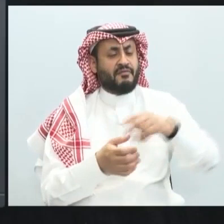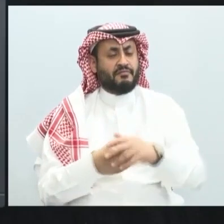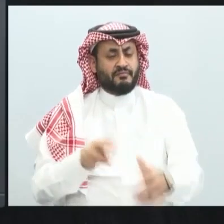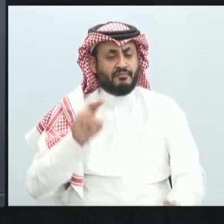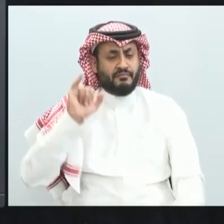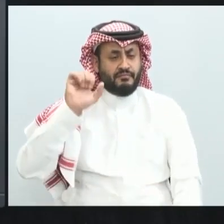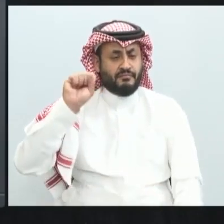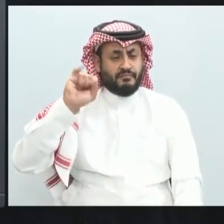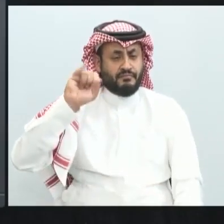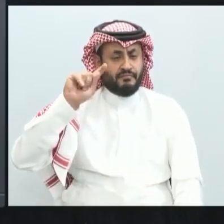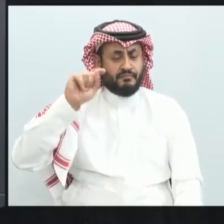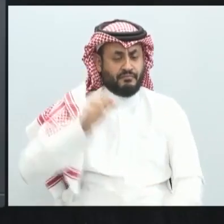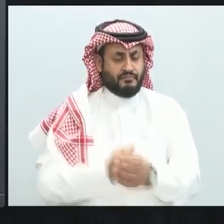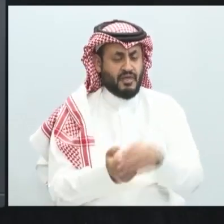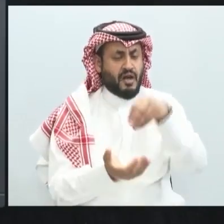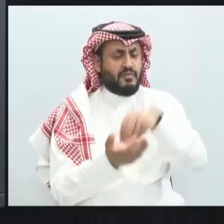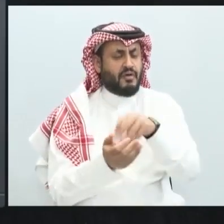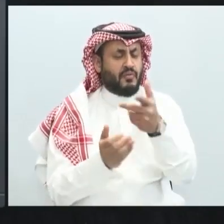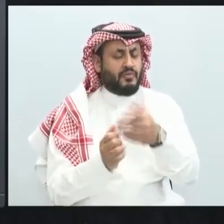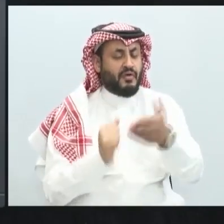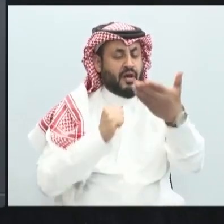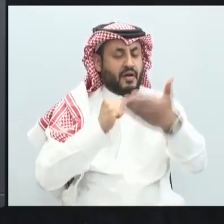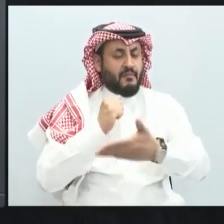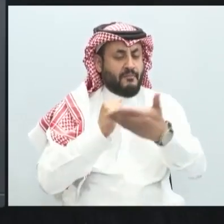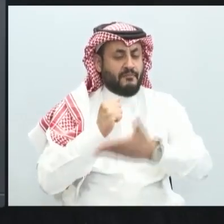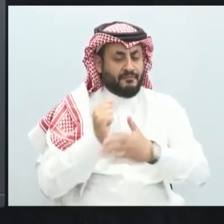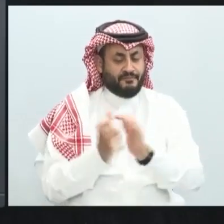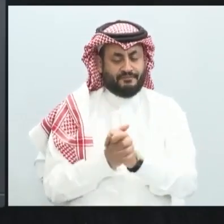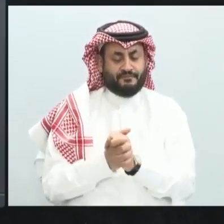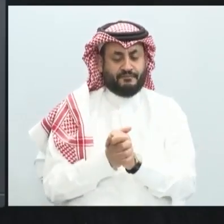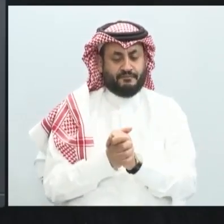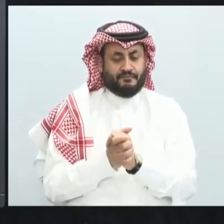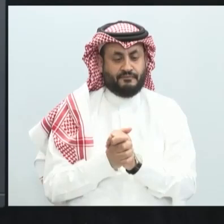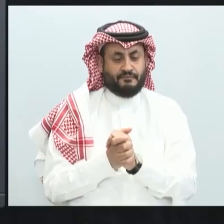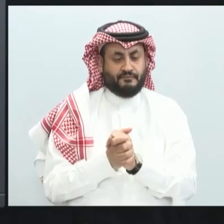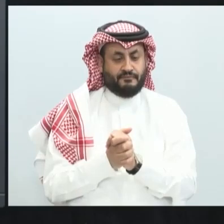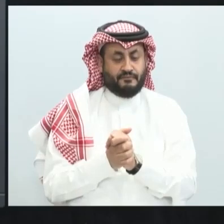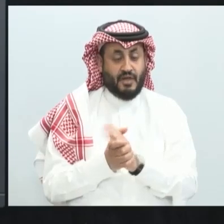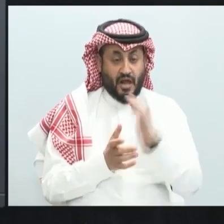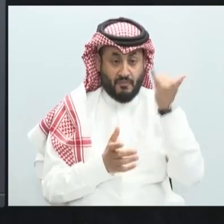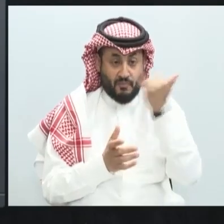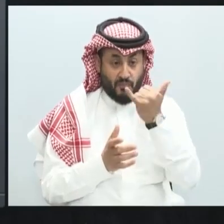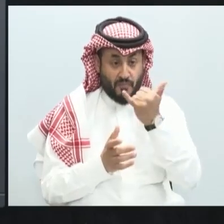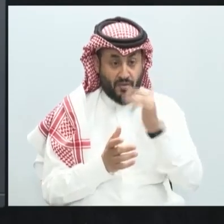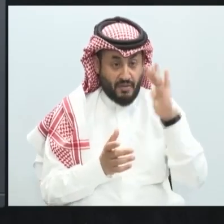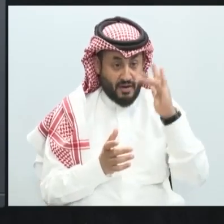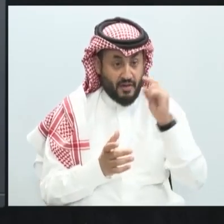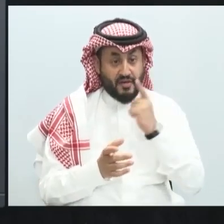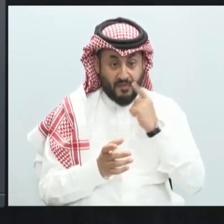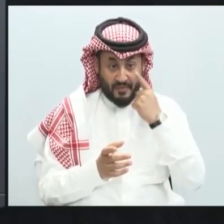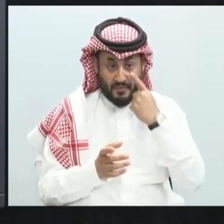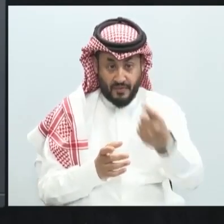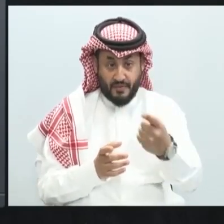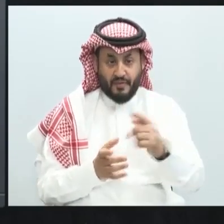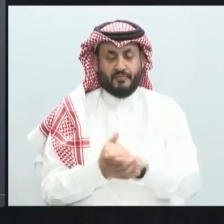city of Abha in Asir region. So this is what we can use,